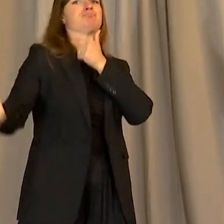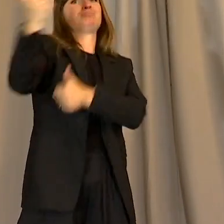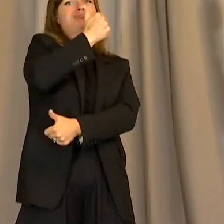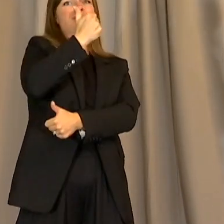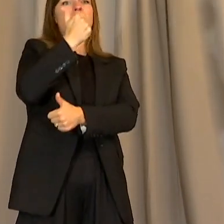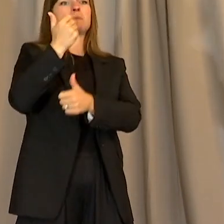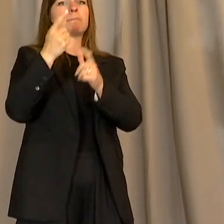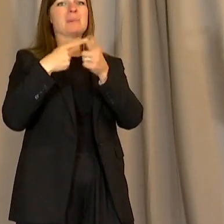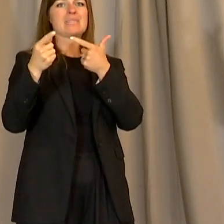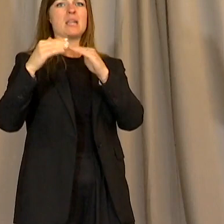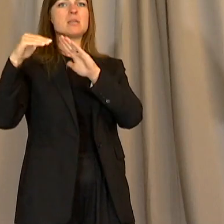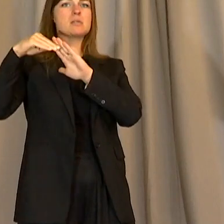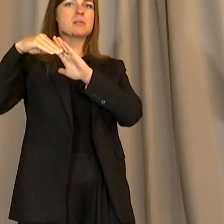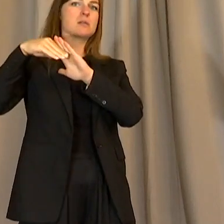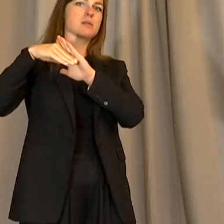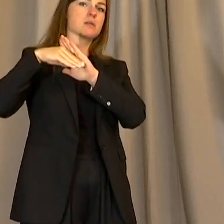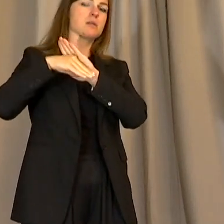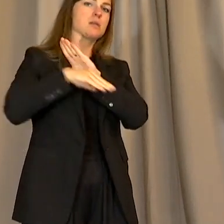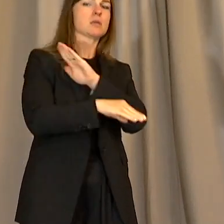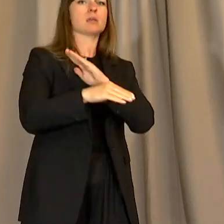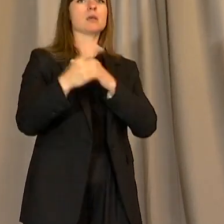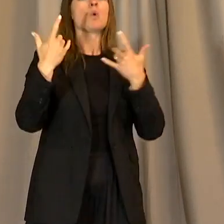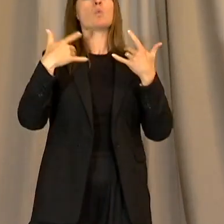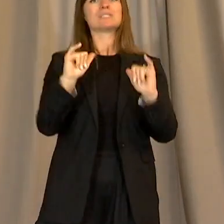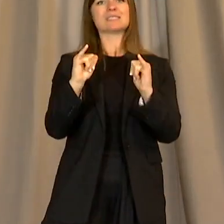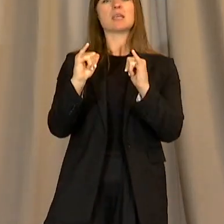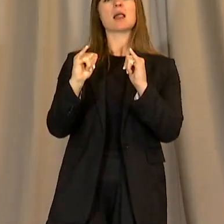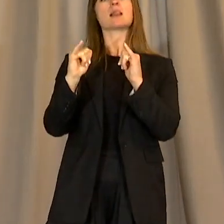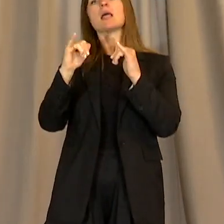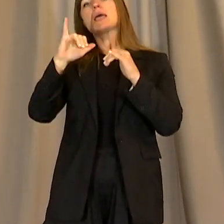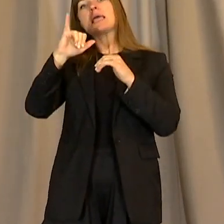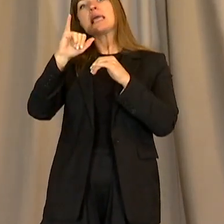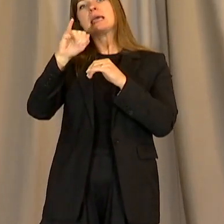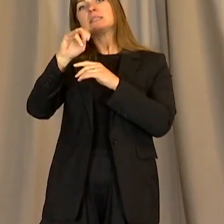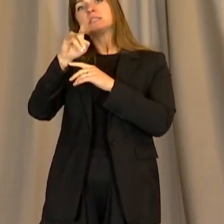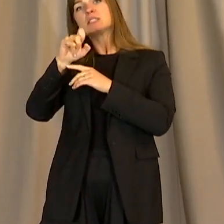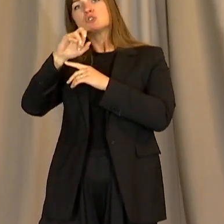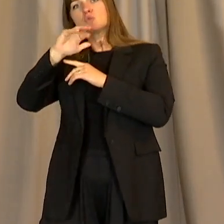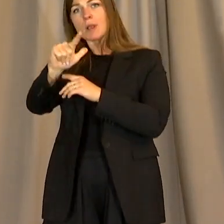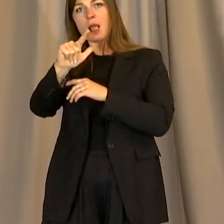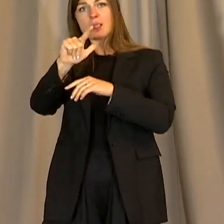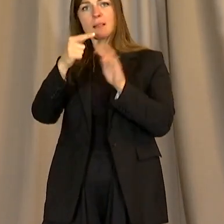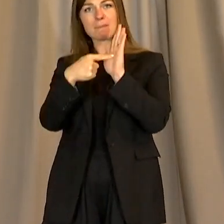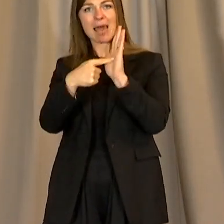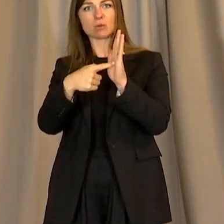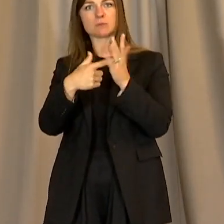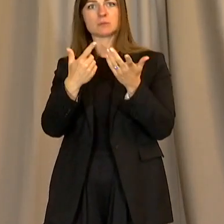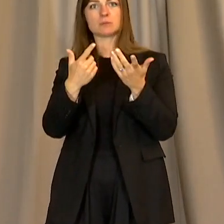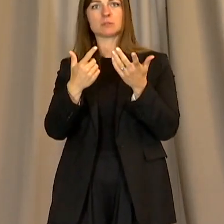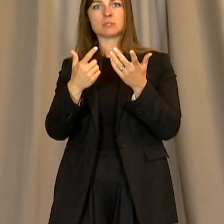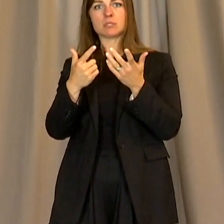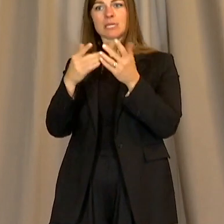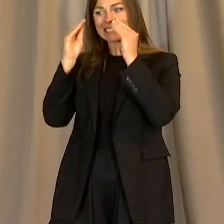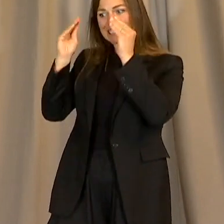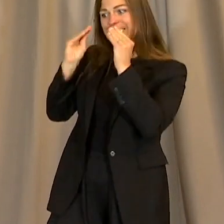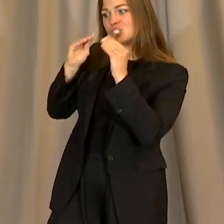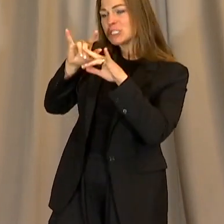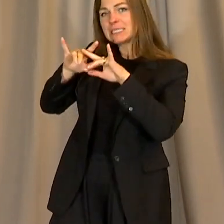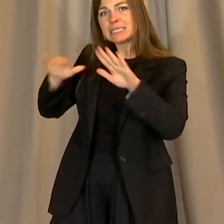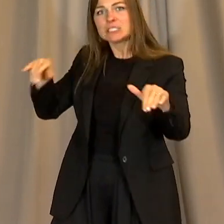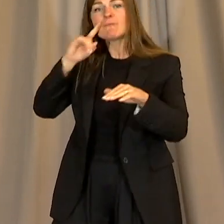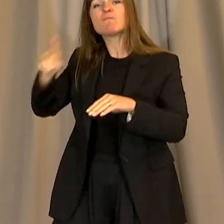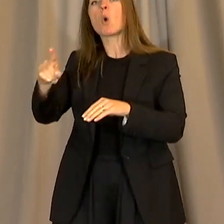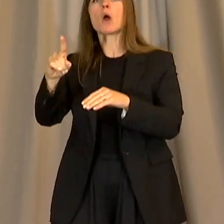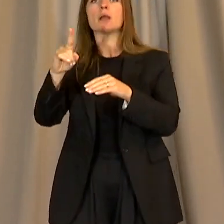stagnant. We haven't changed. We're still on an industrial model, still preparing people for factory jobs that are not there. Why are your kids in